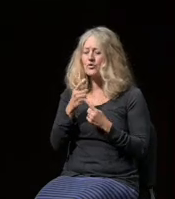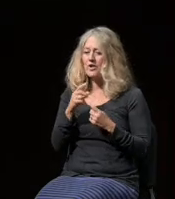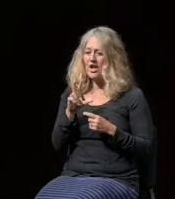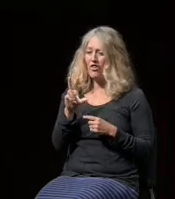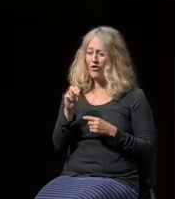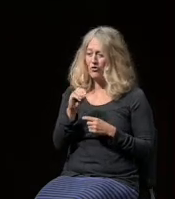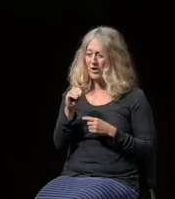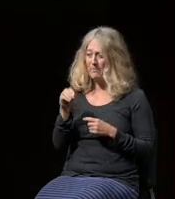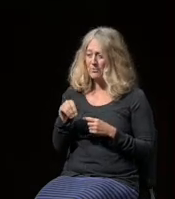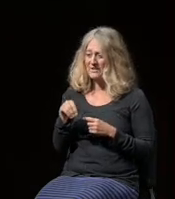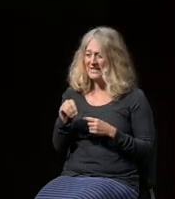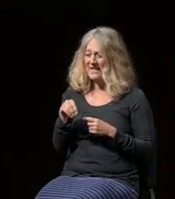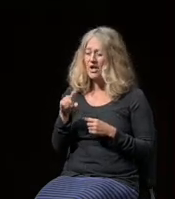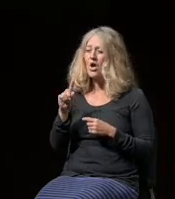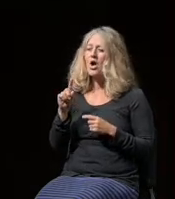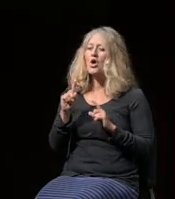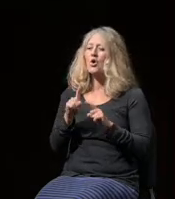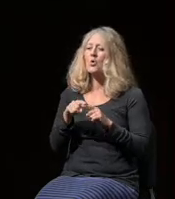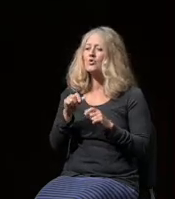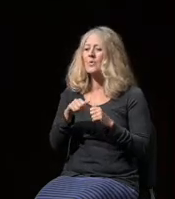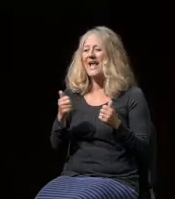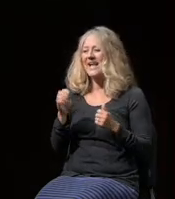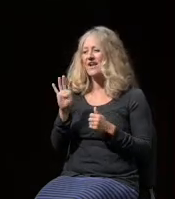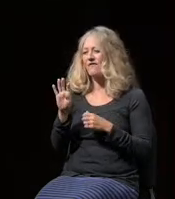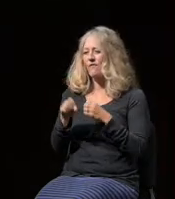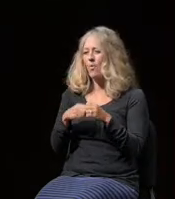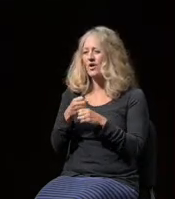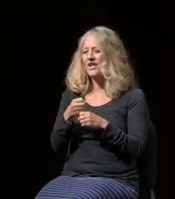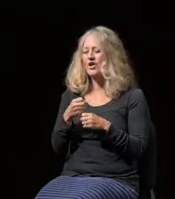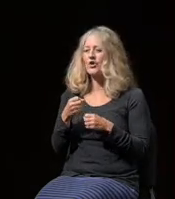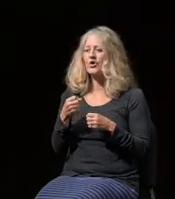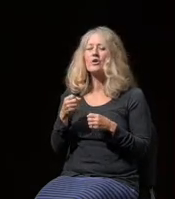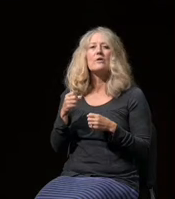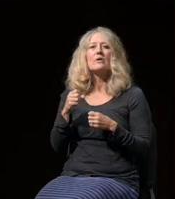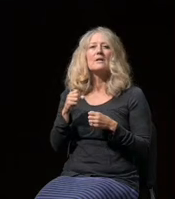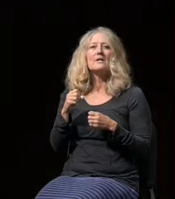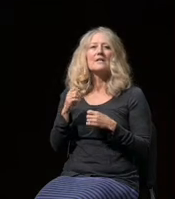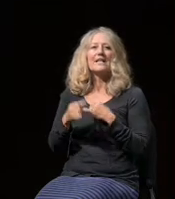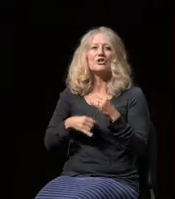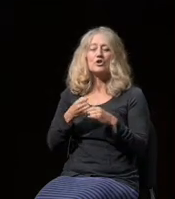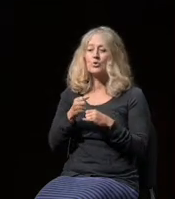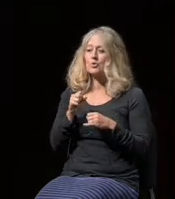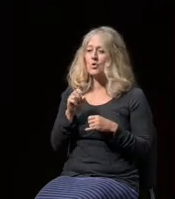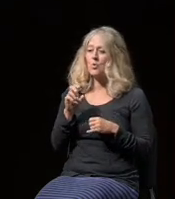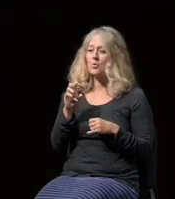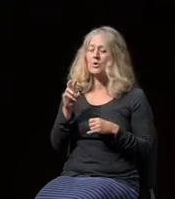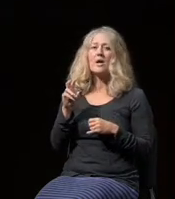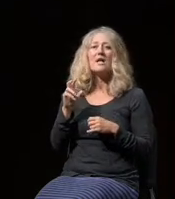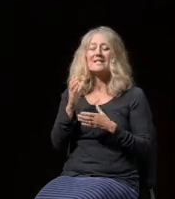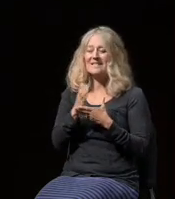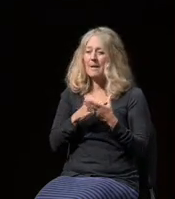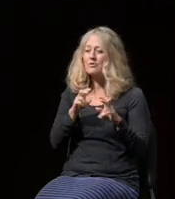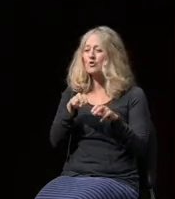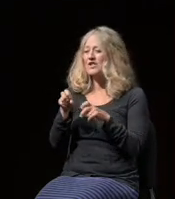30% go to any four-year institution, so about two-thirds of our transfers do